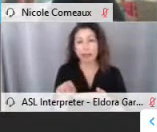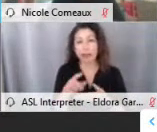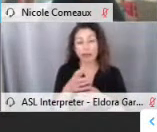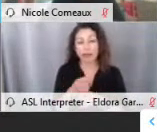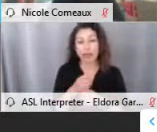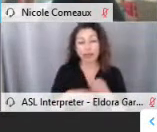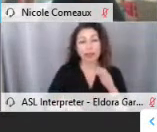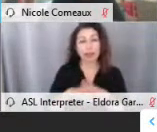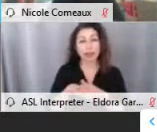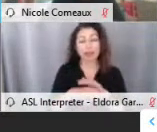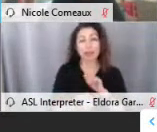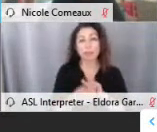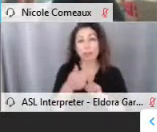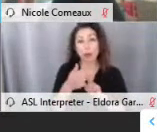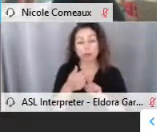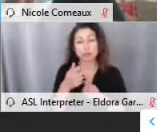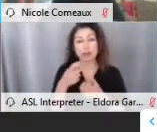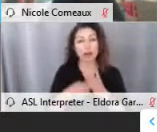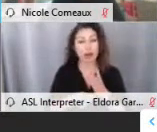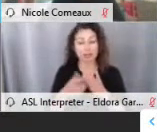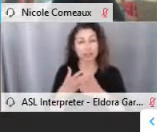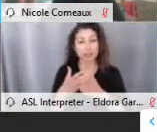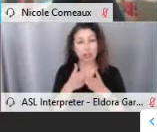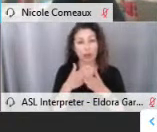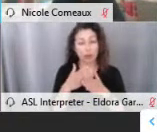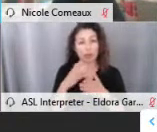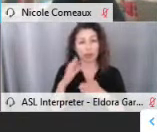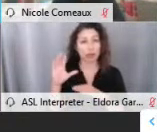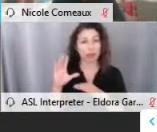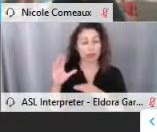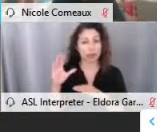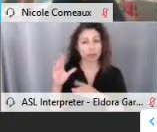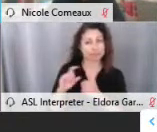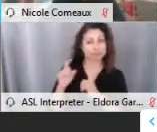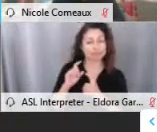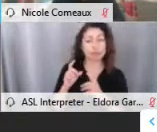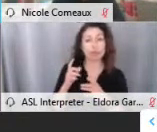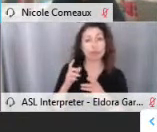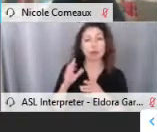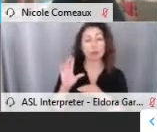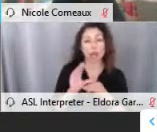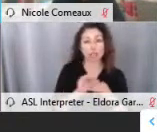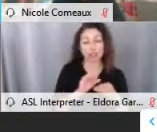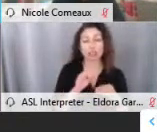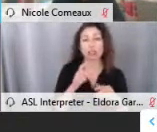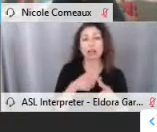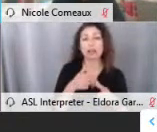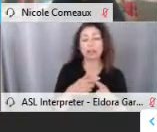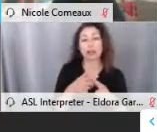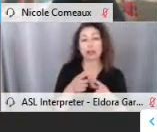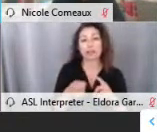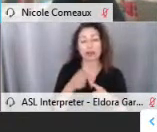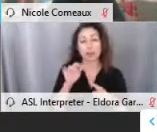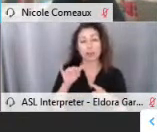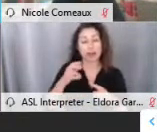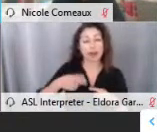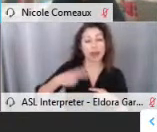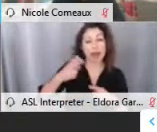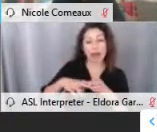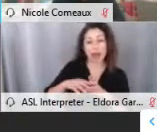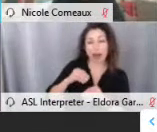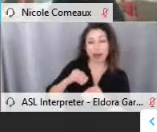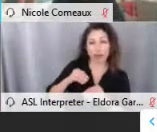the most cost-sharing reductions possible, they go from that high